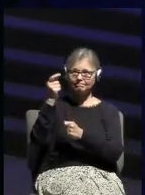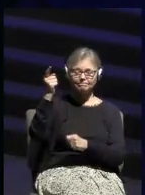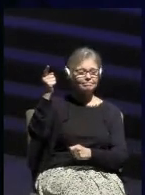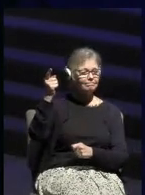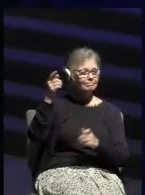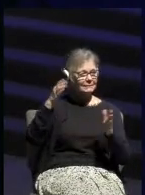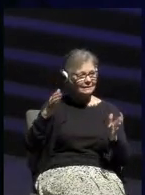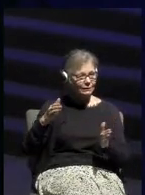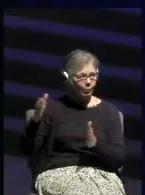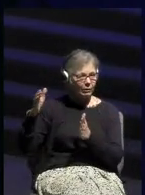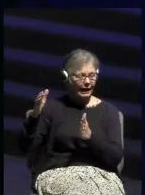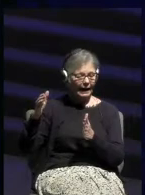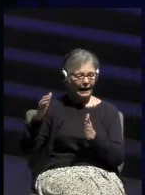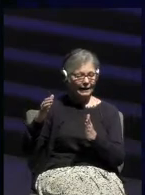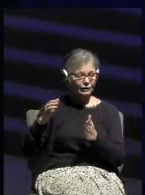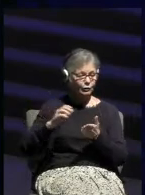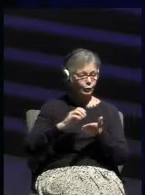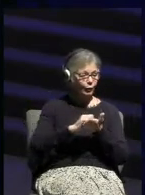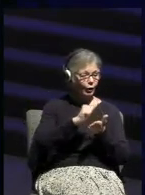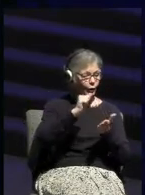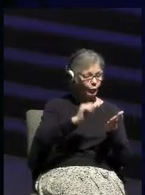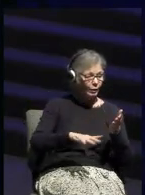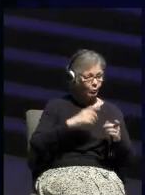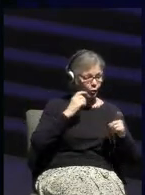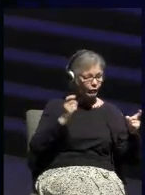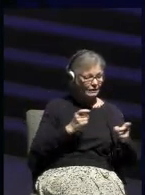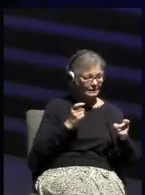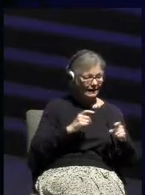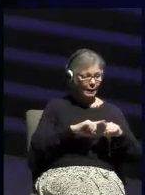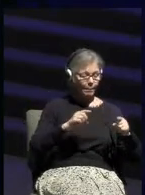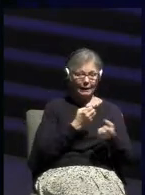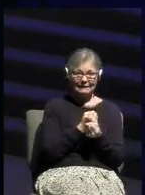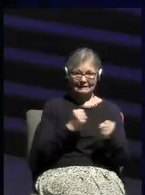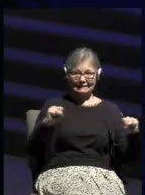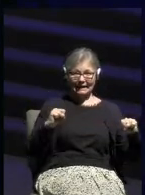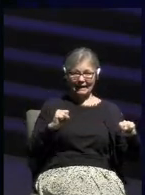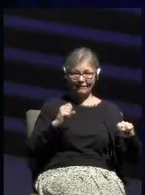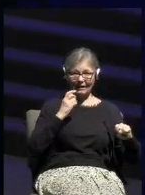He desires to eradicate sin while saving the sinner.